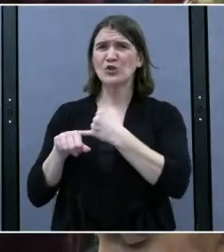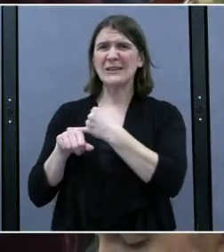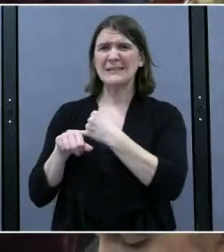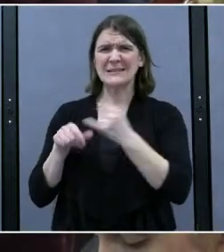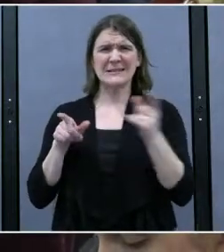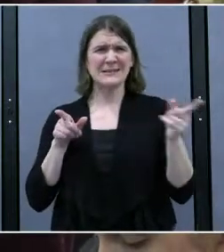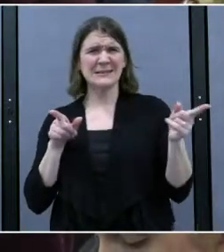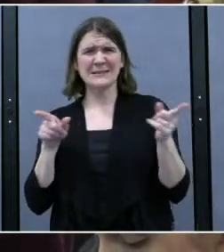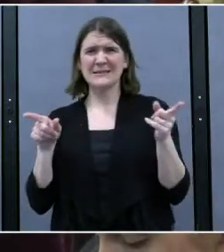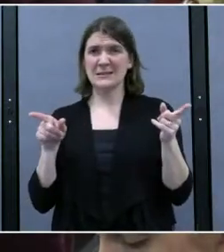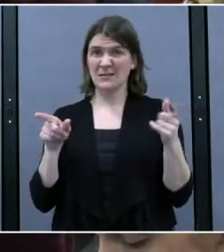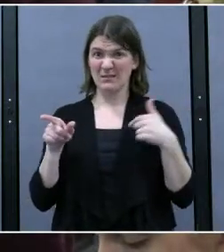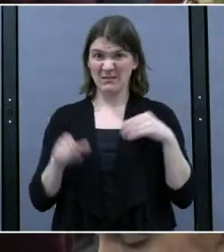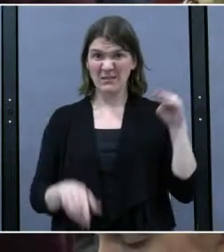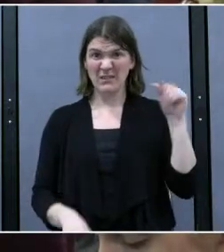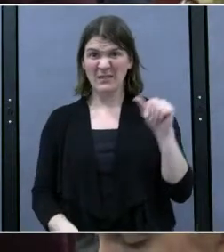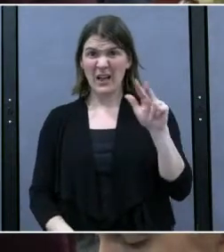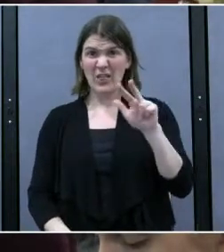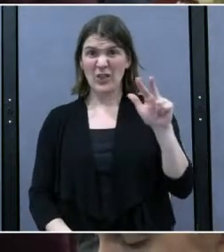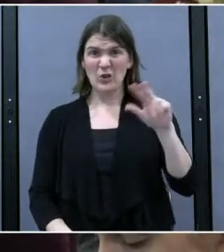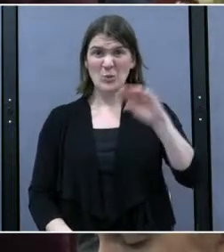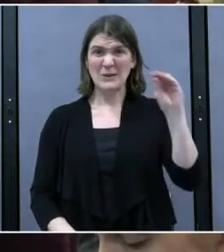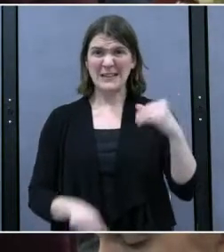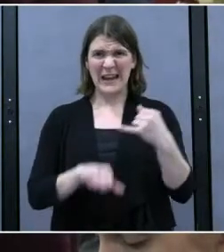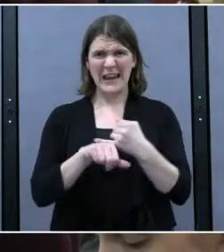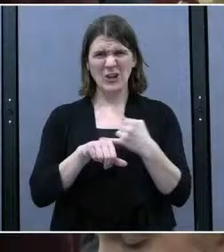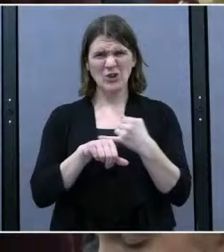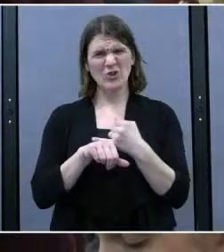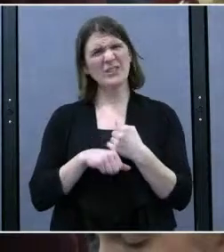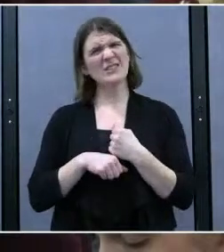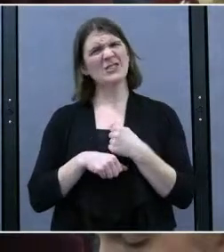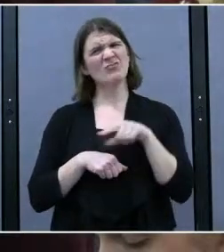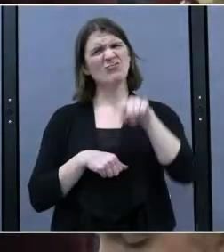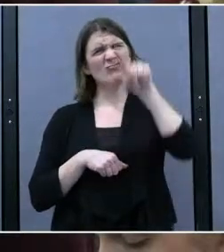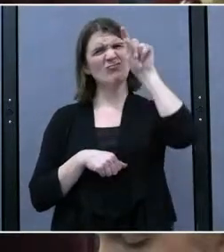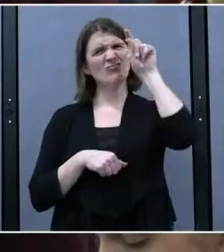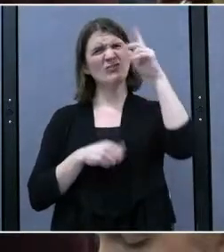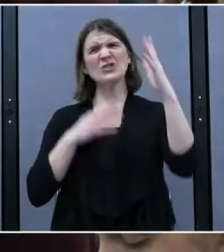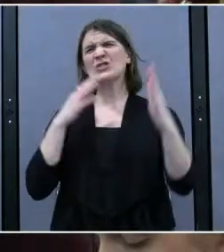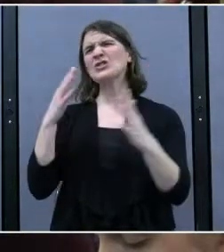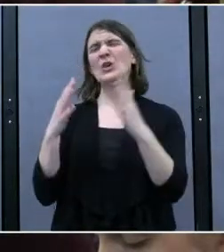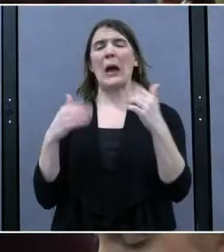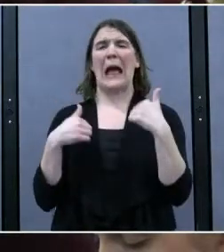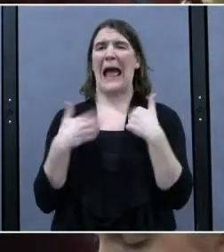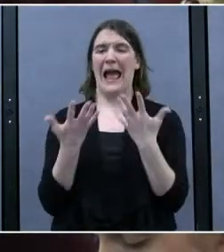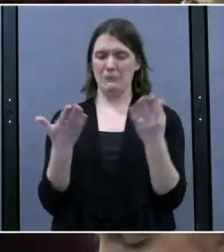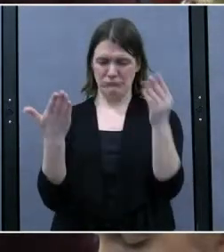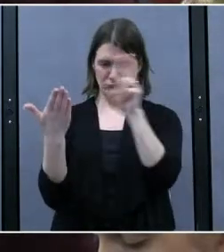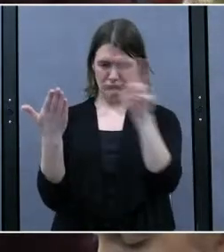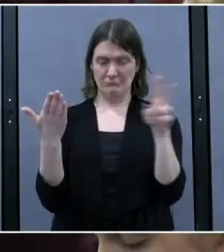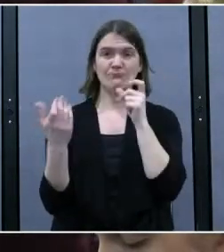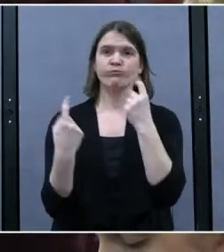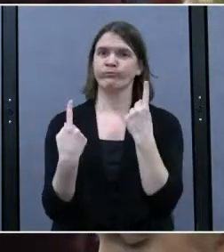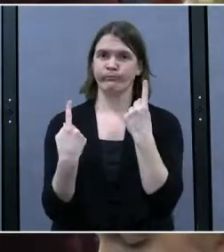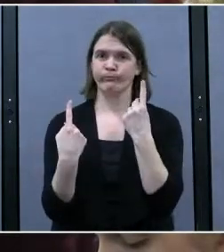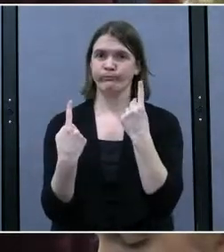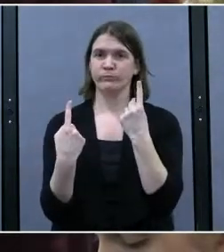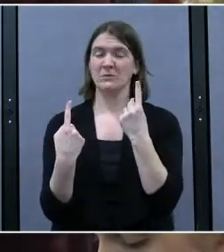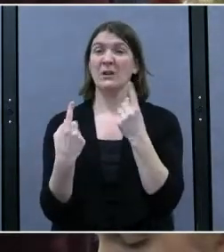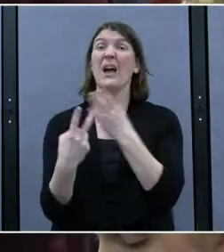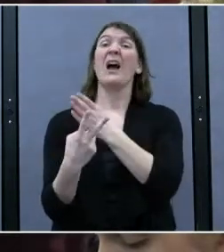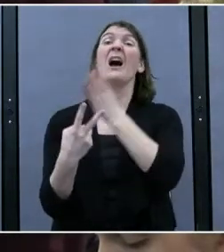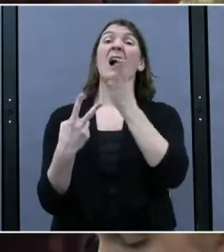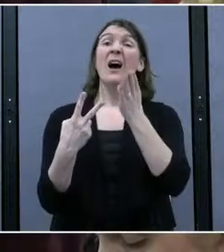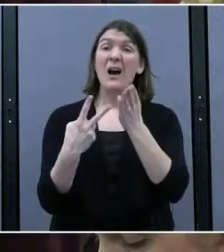can't imagine we're paying 33% interest, so there's clearly something I don't understand. And then there's